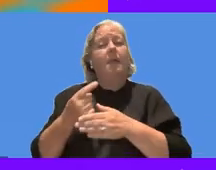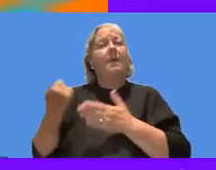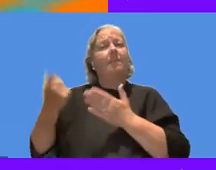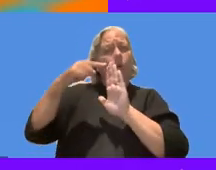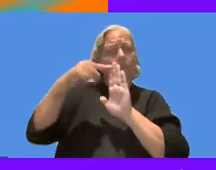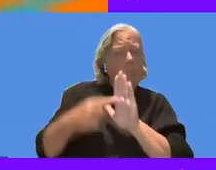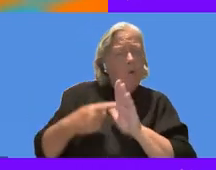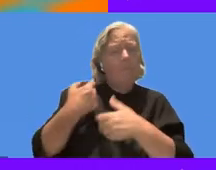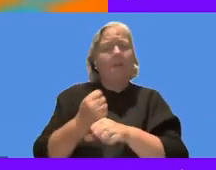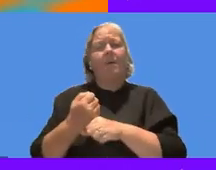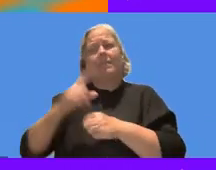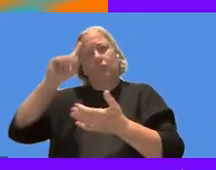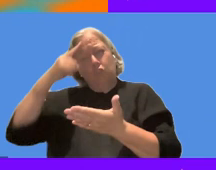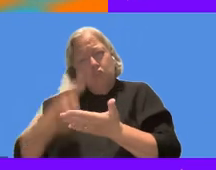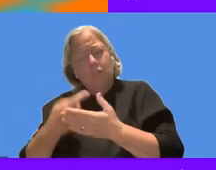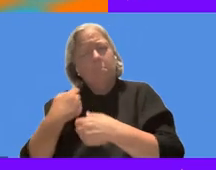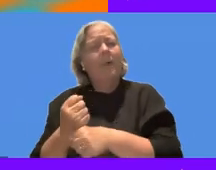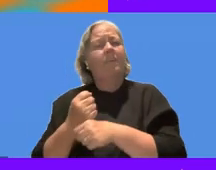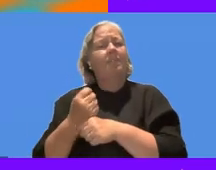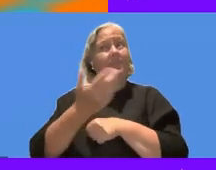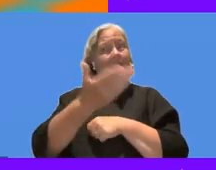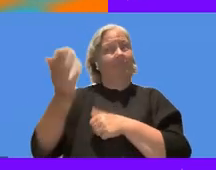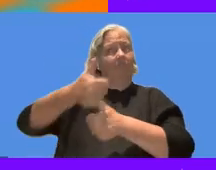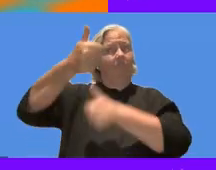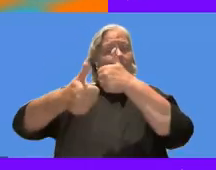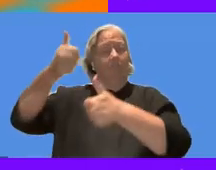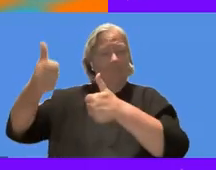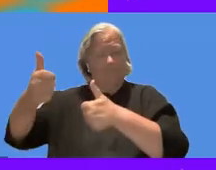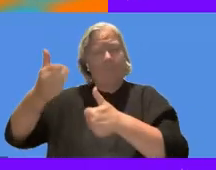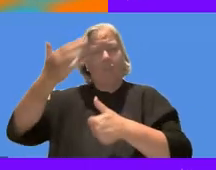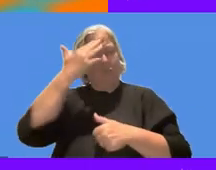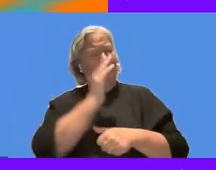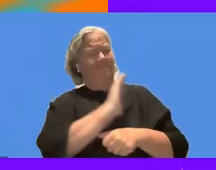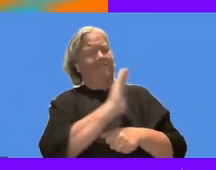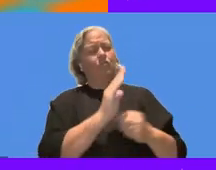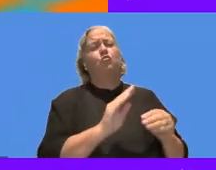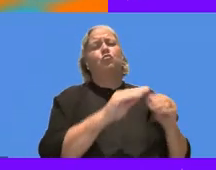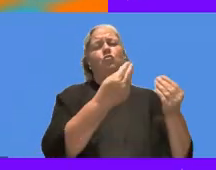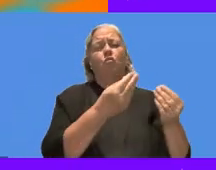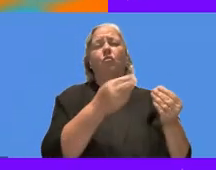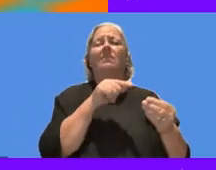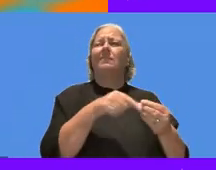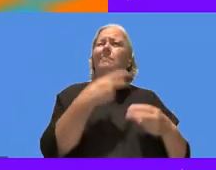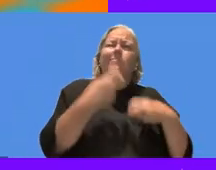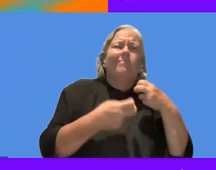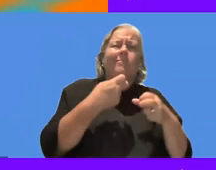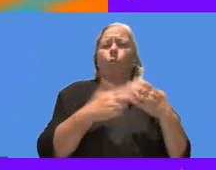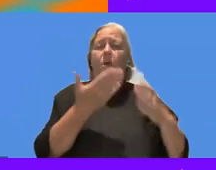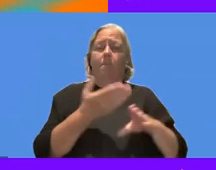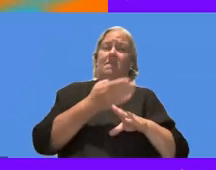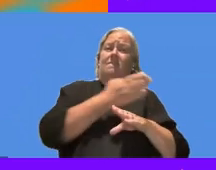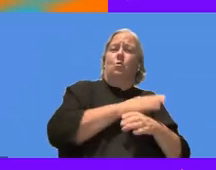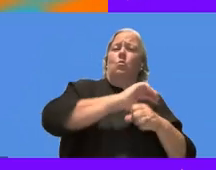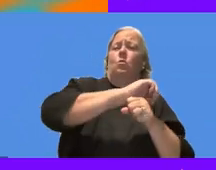an insight into the challenges young people have been facing prior to COVID-19 and ones which have been